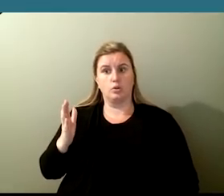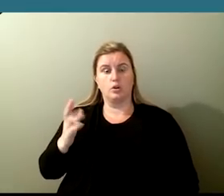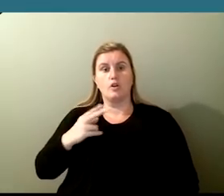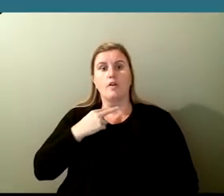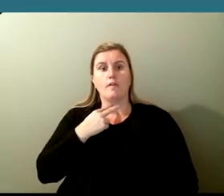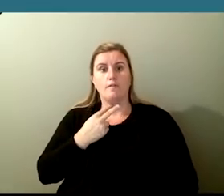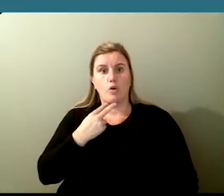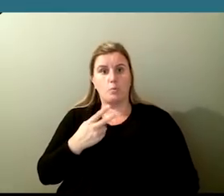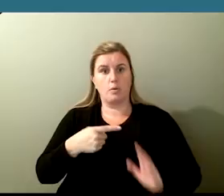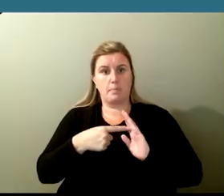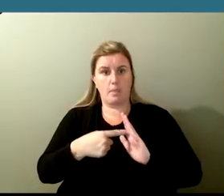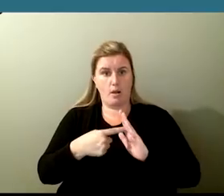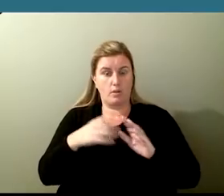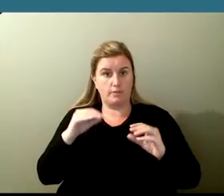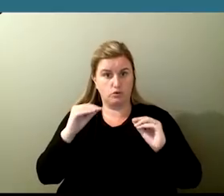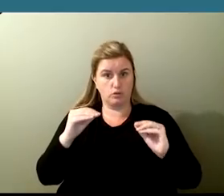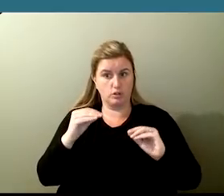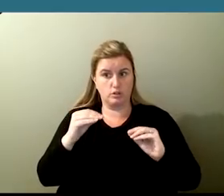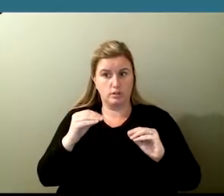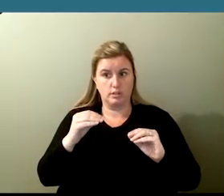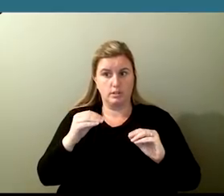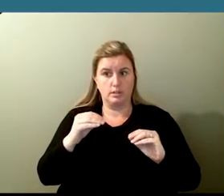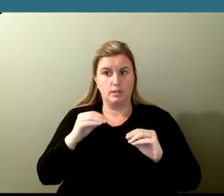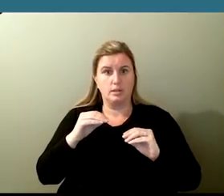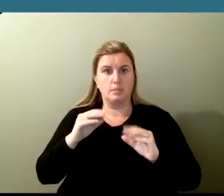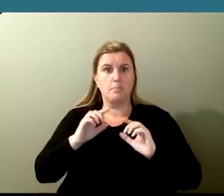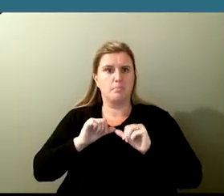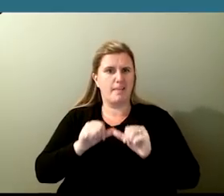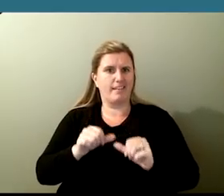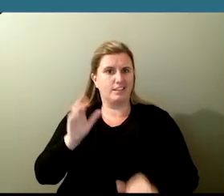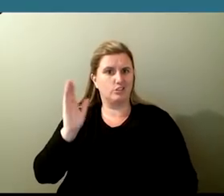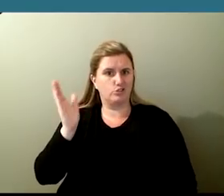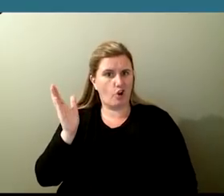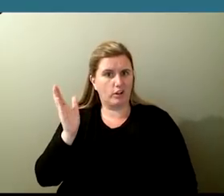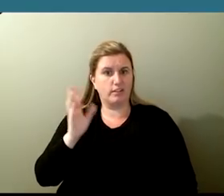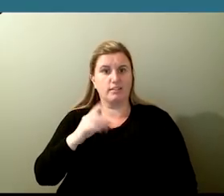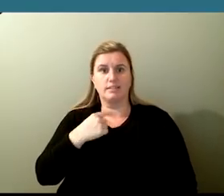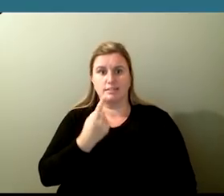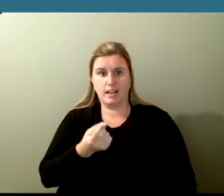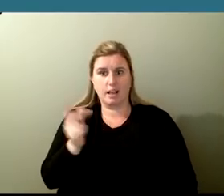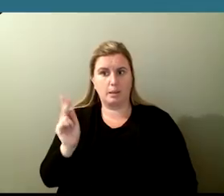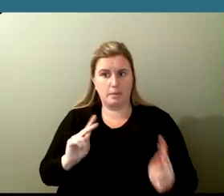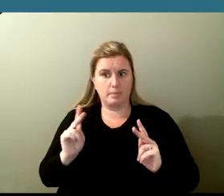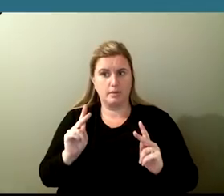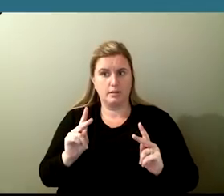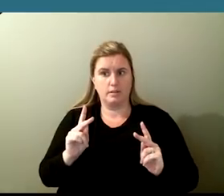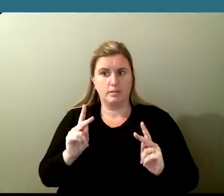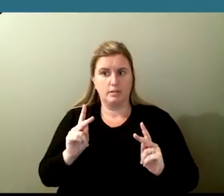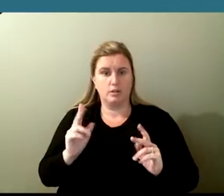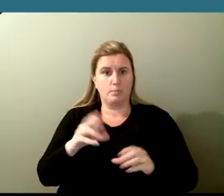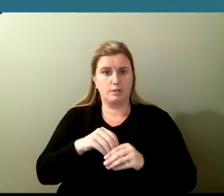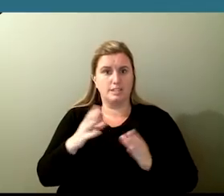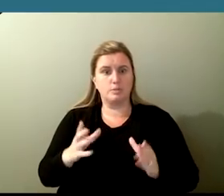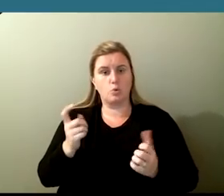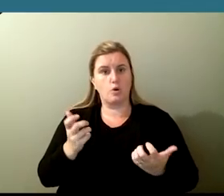verbal model of instruction. It's mainly talking and telling people, telling participants